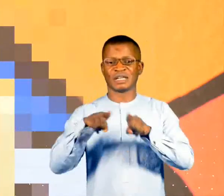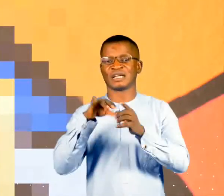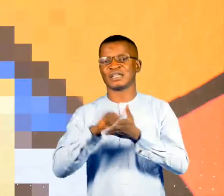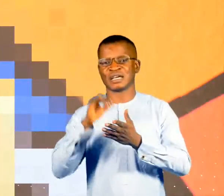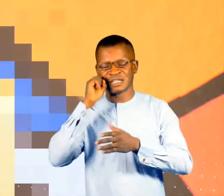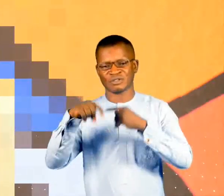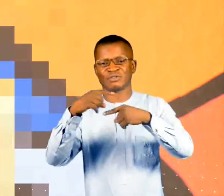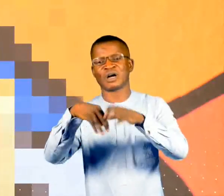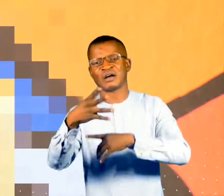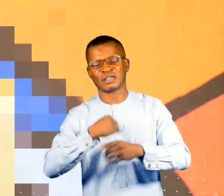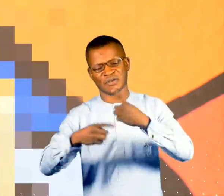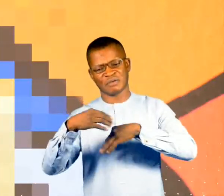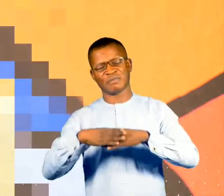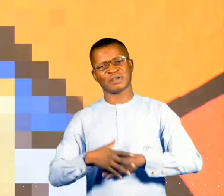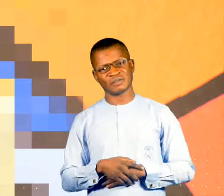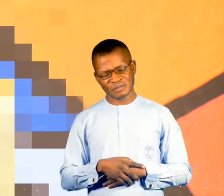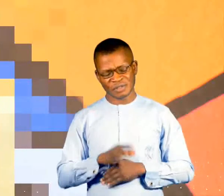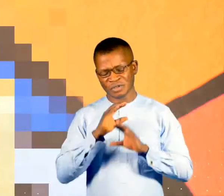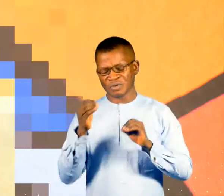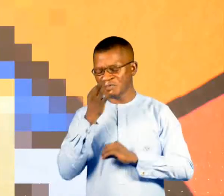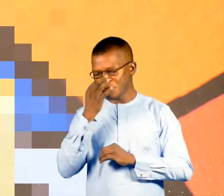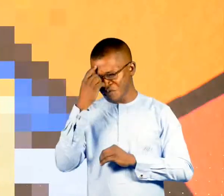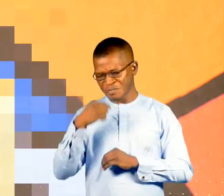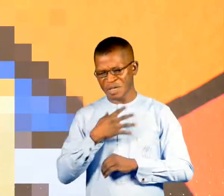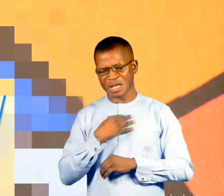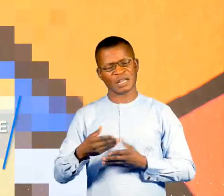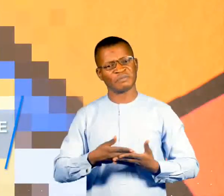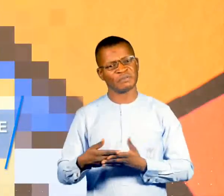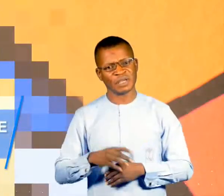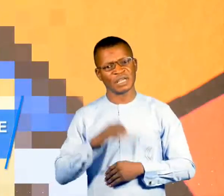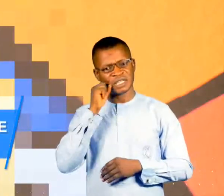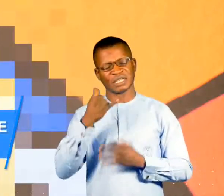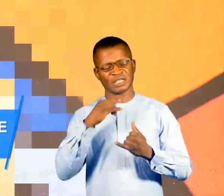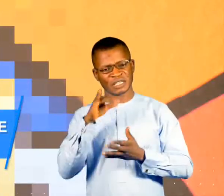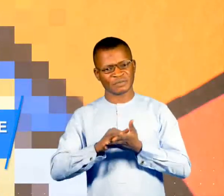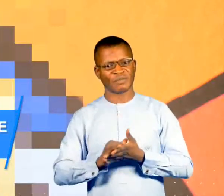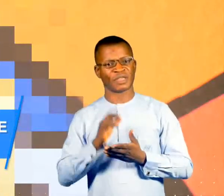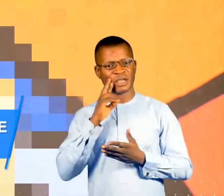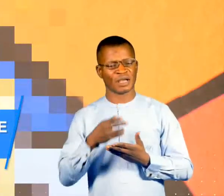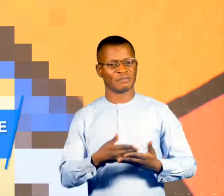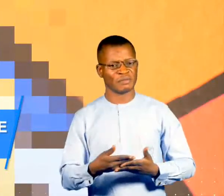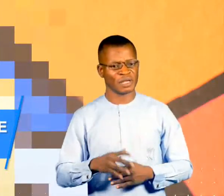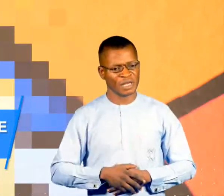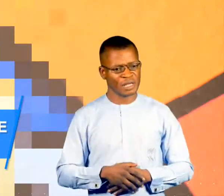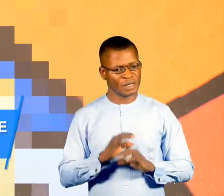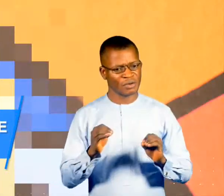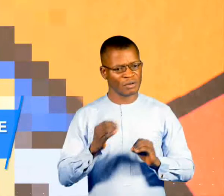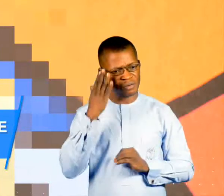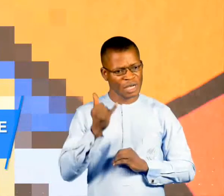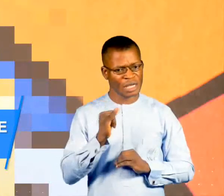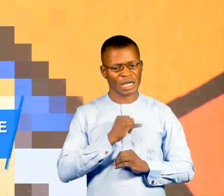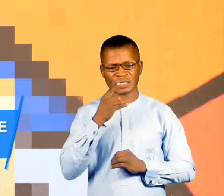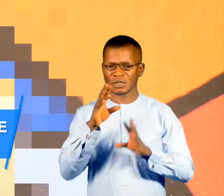wire. So one certain day like this, she went out and come back. No food for me and her baby. So she